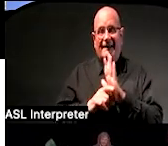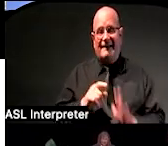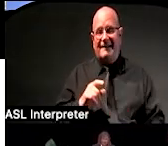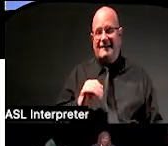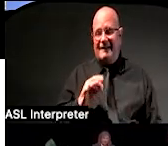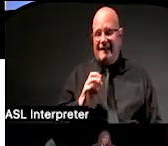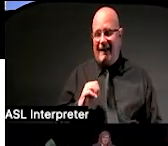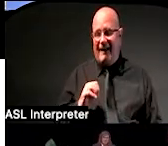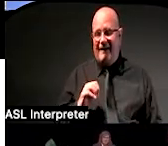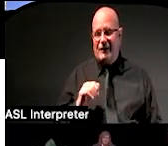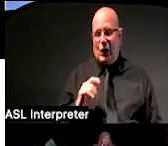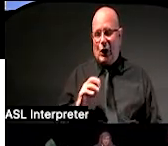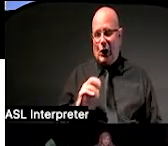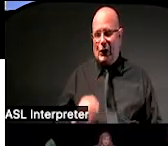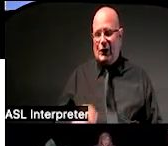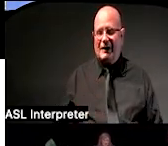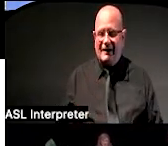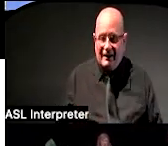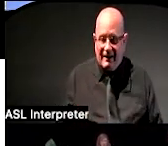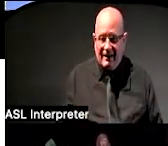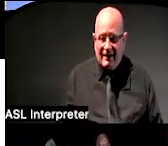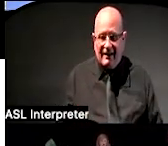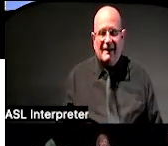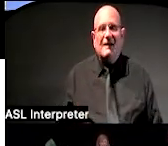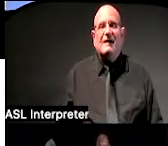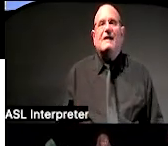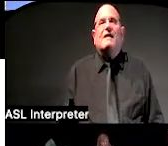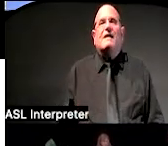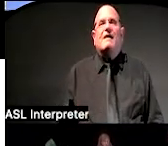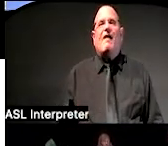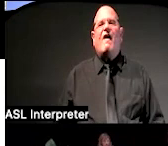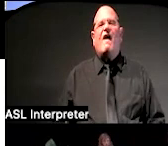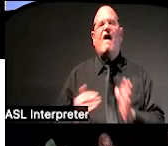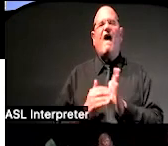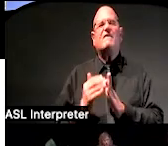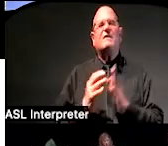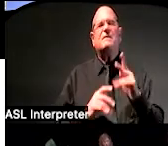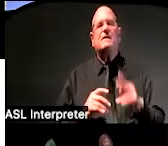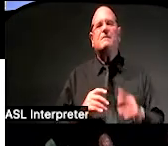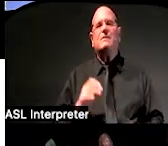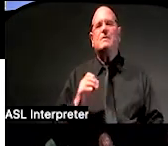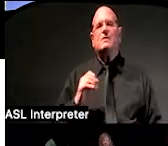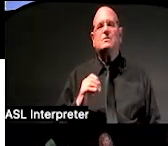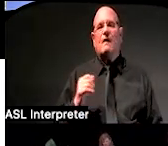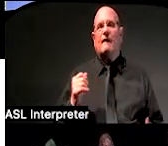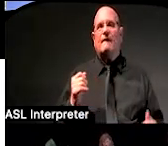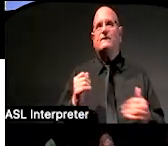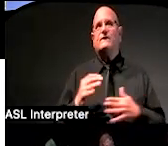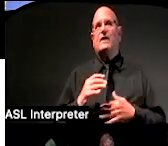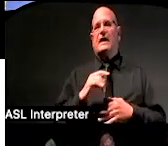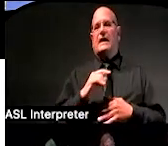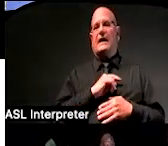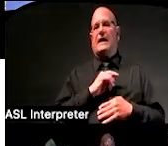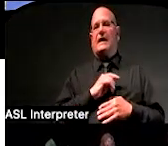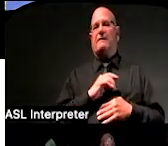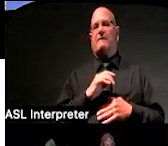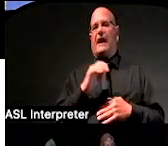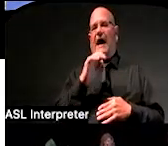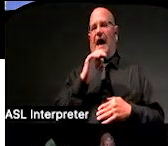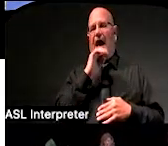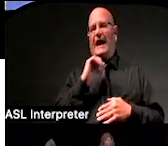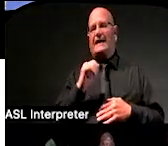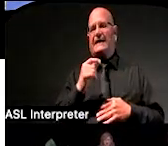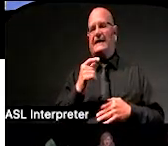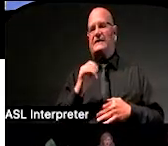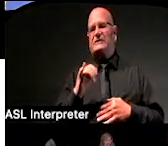life alert. The thing is that a lot of times people are so fearful of aging that